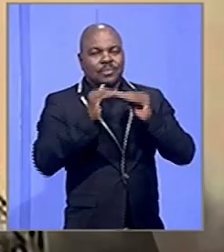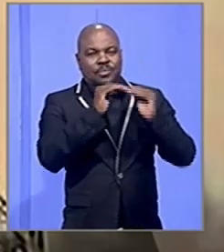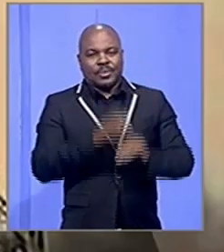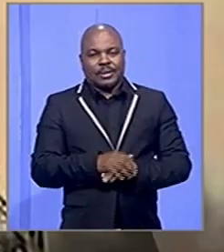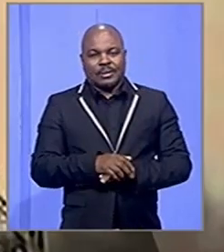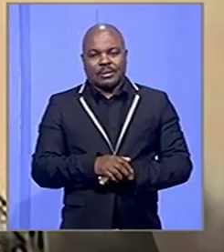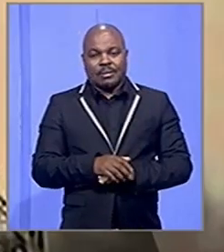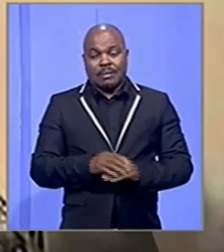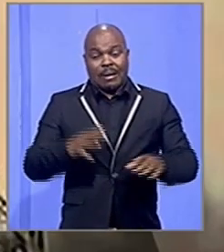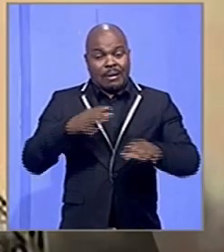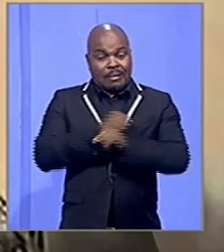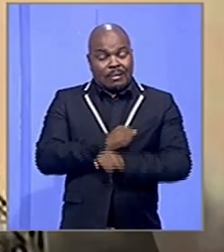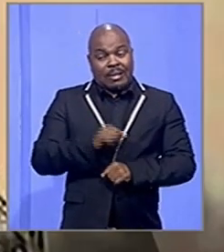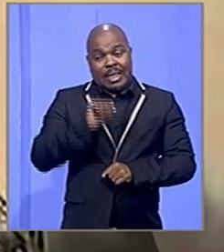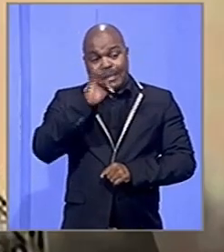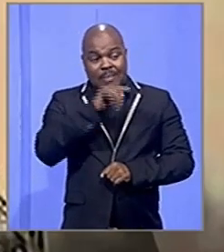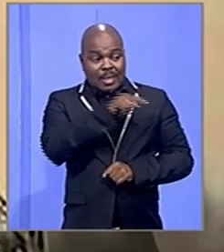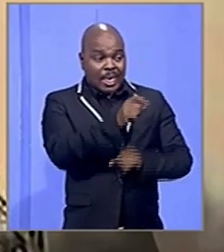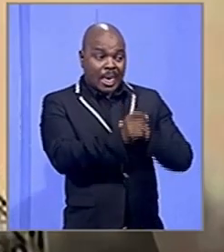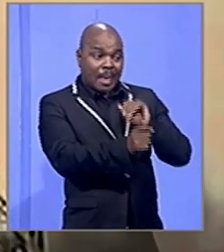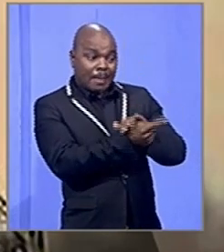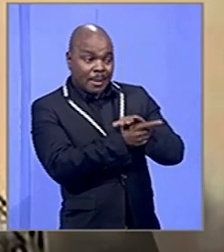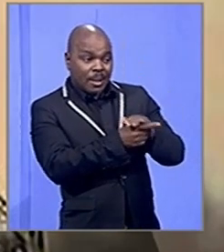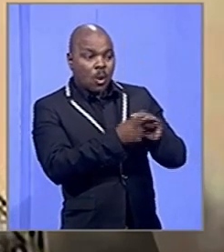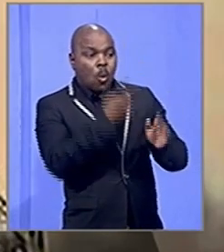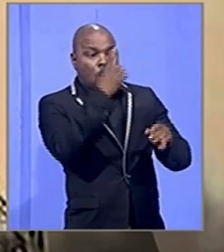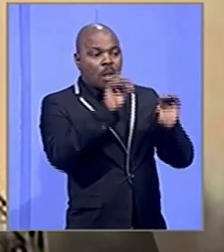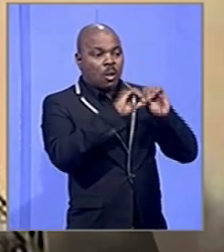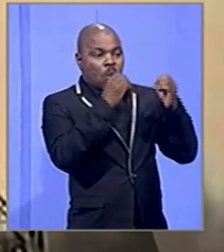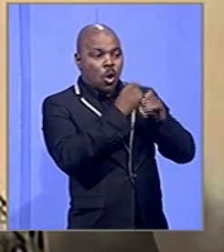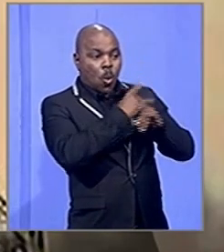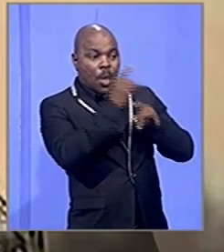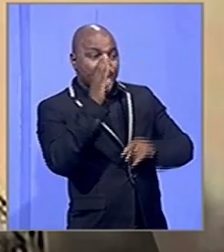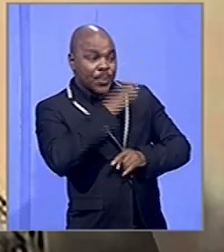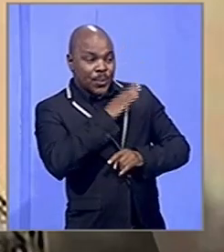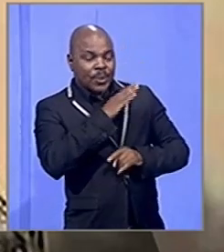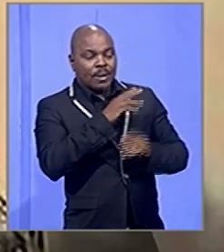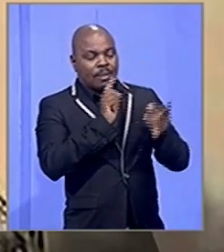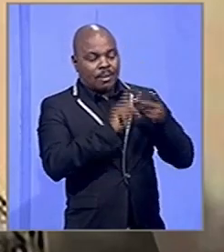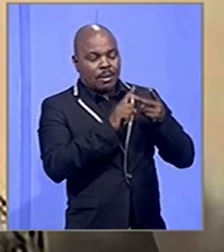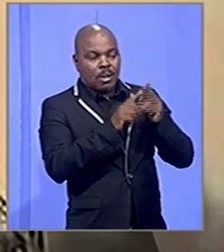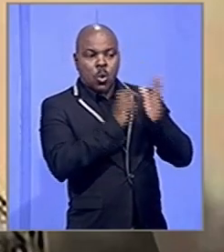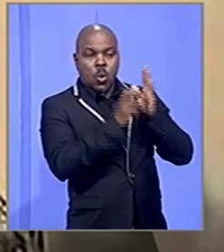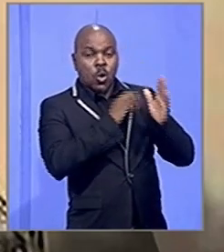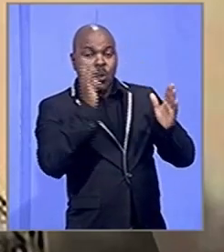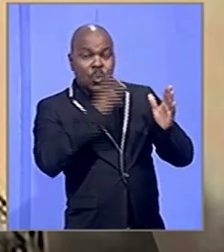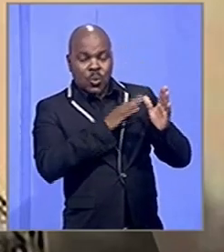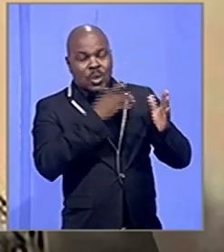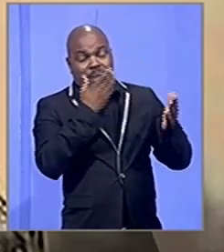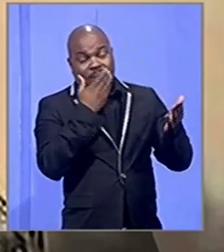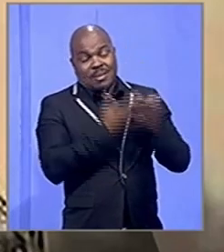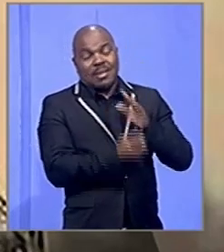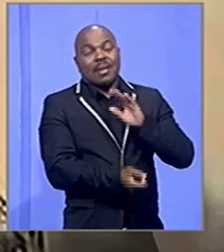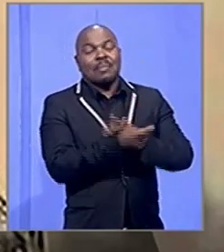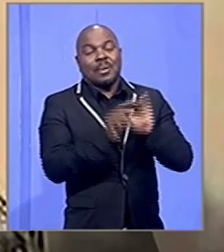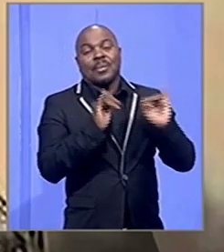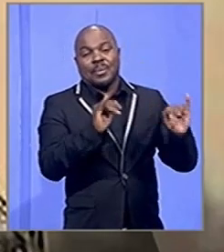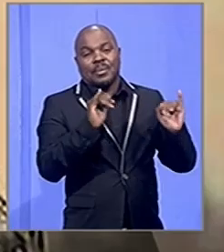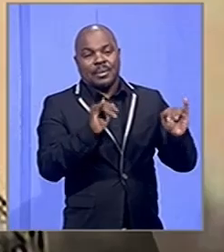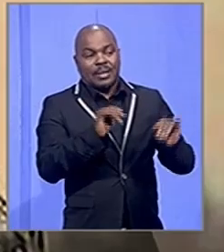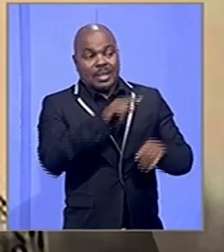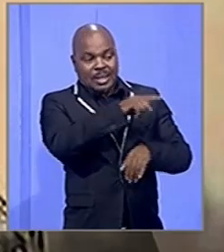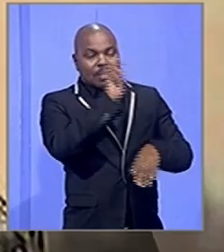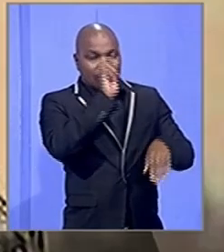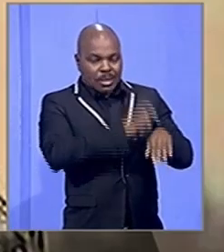we have no regulation in place, then it will pose the highest risk, which will simply need